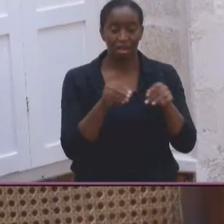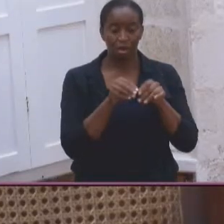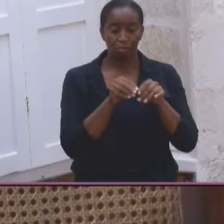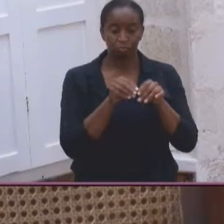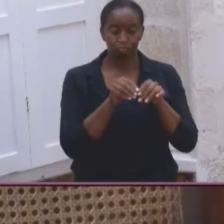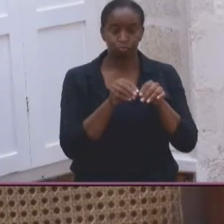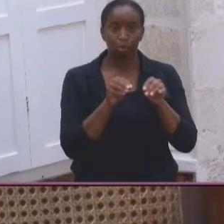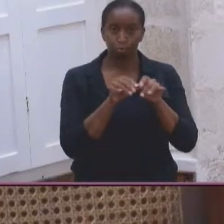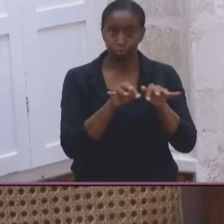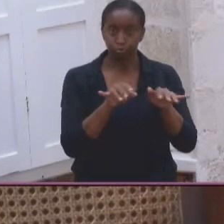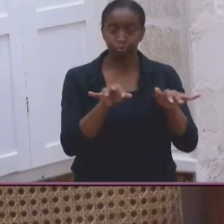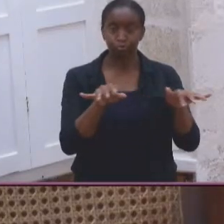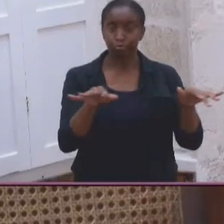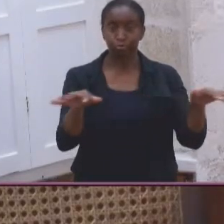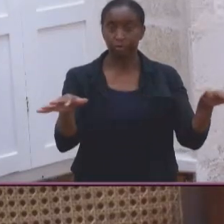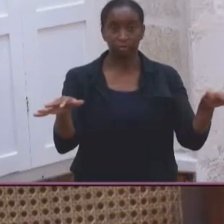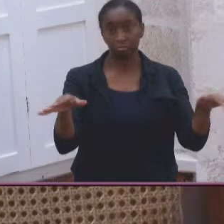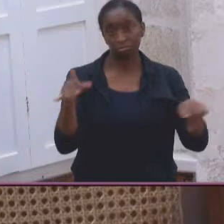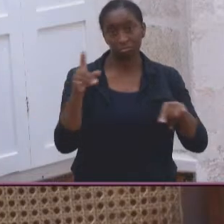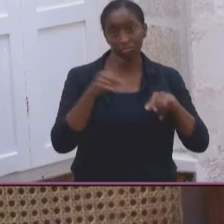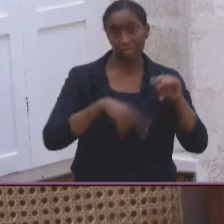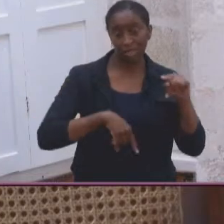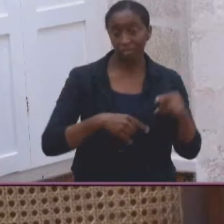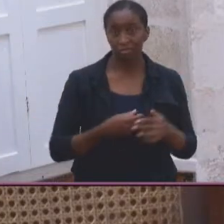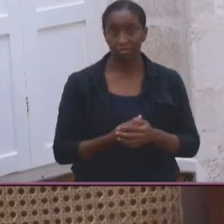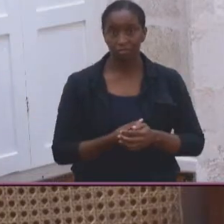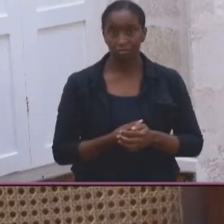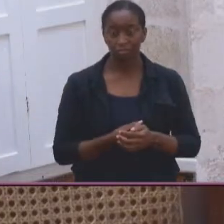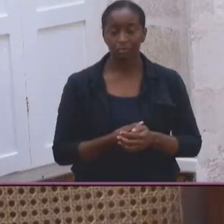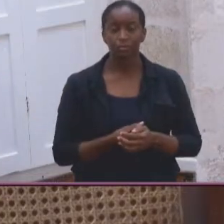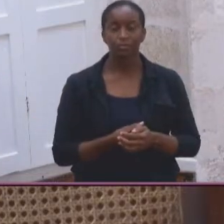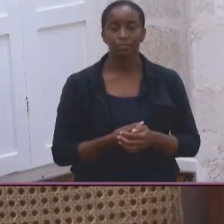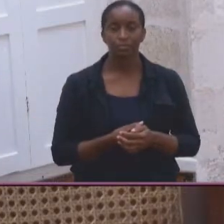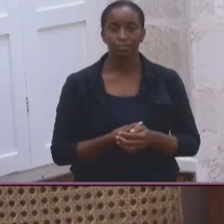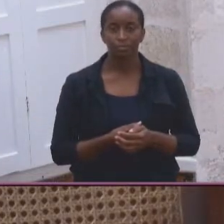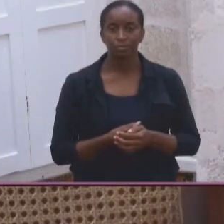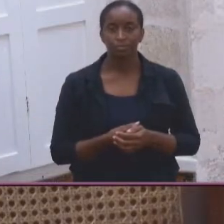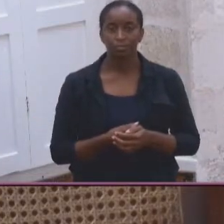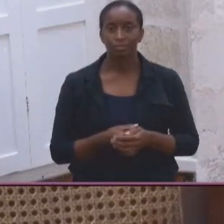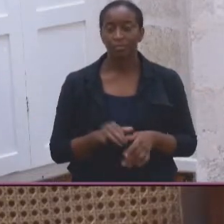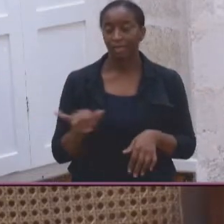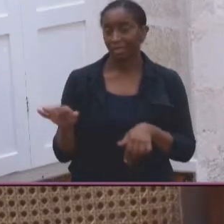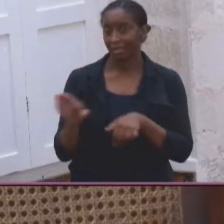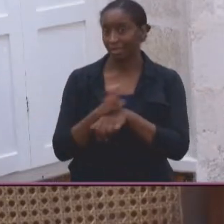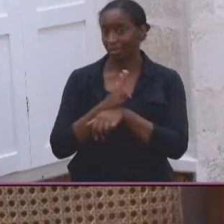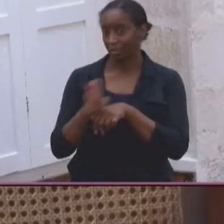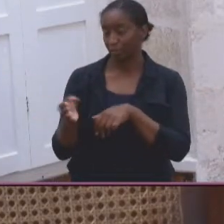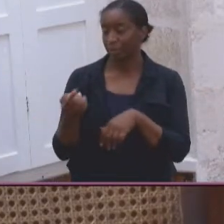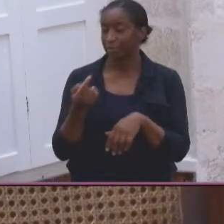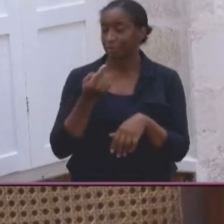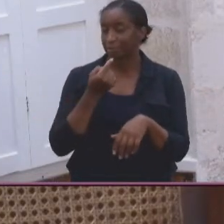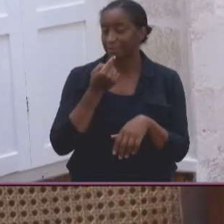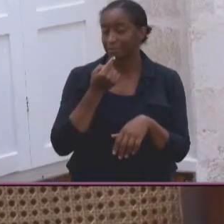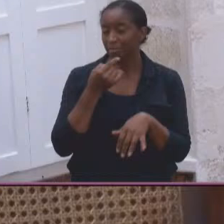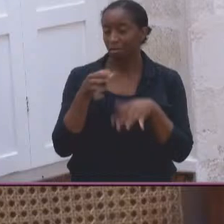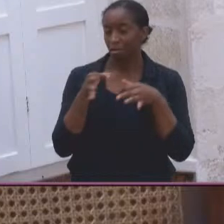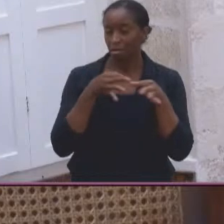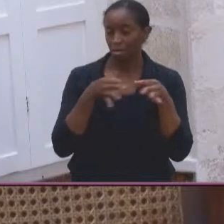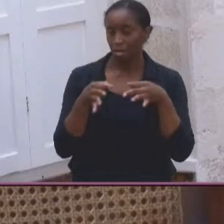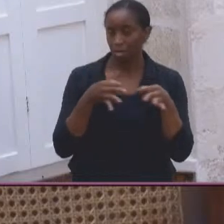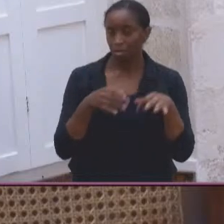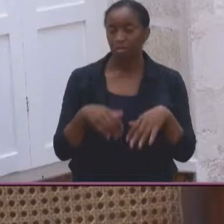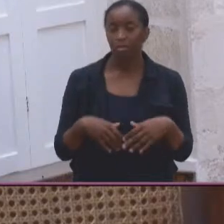eradicated. But on their website, Oxitec, it says, unfortunately, existing methods of controlling Aedes aegypti, such